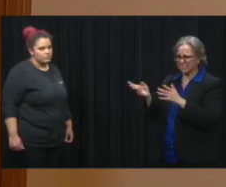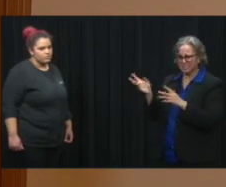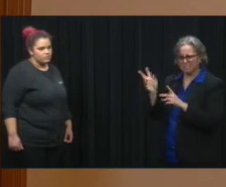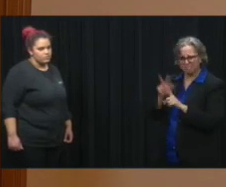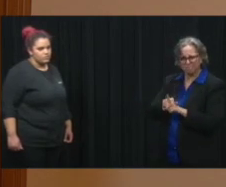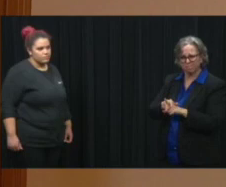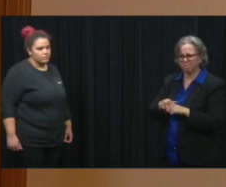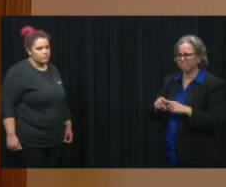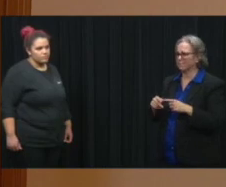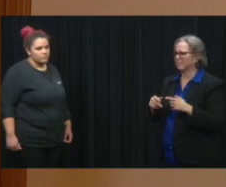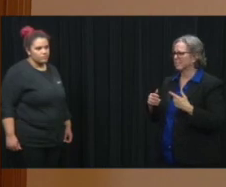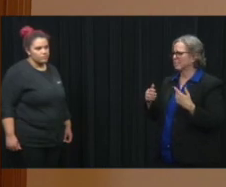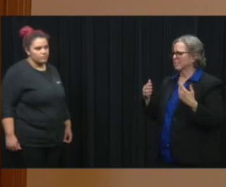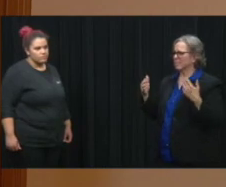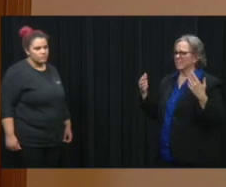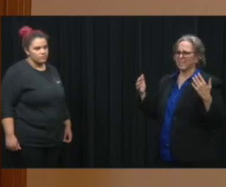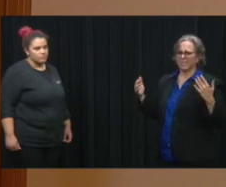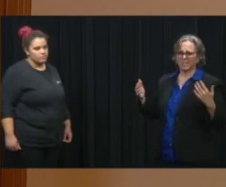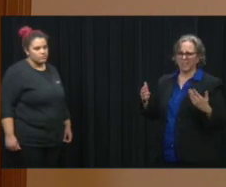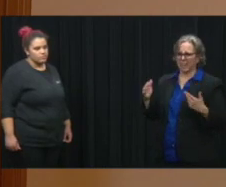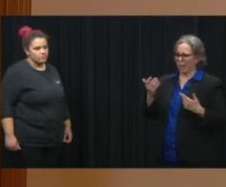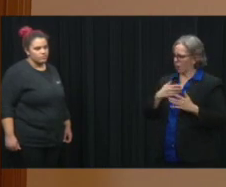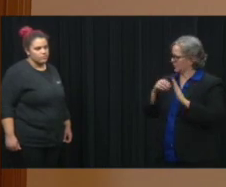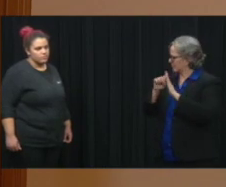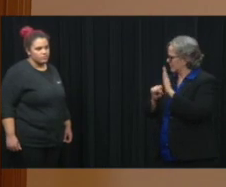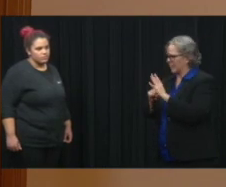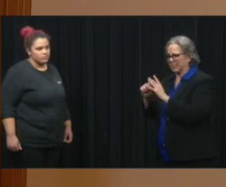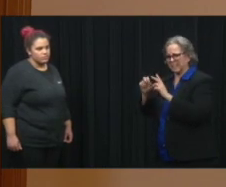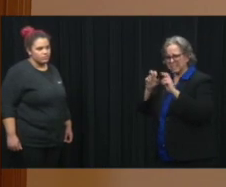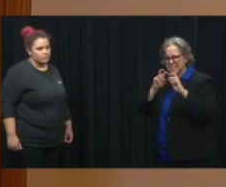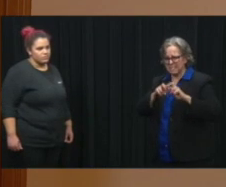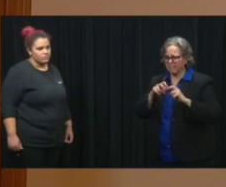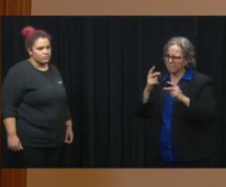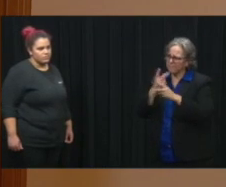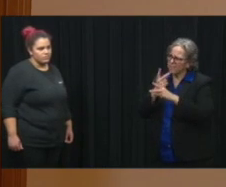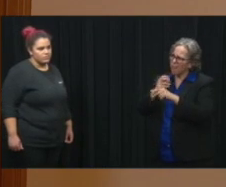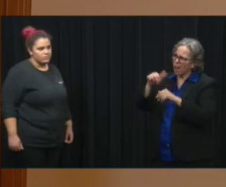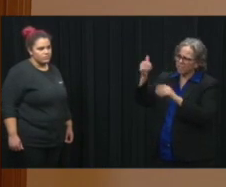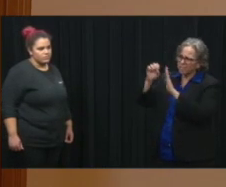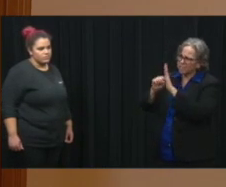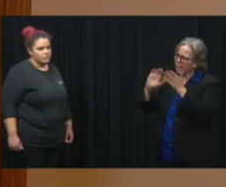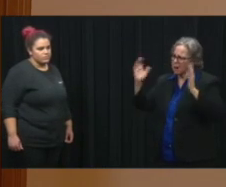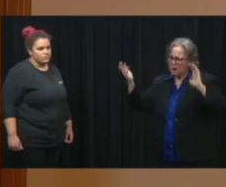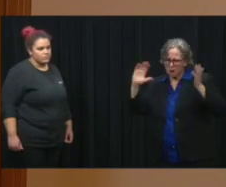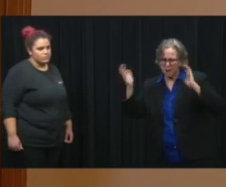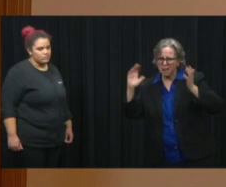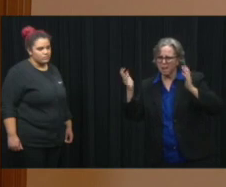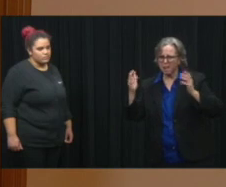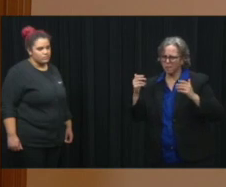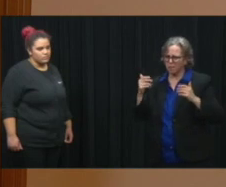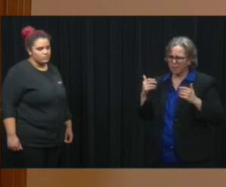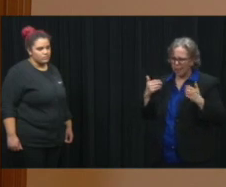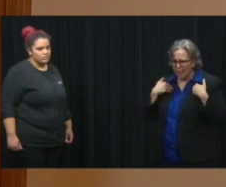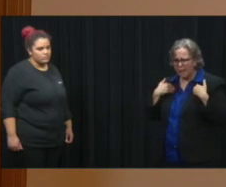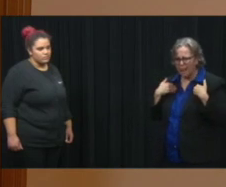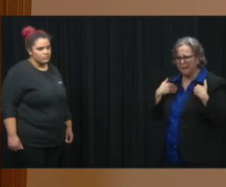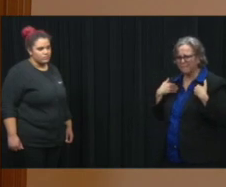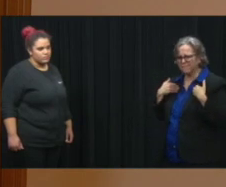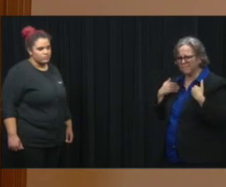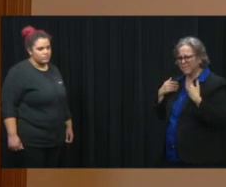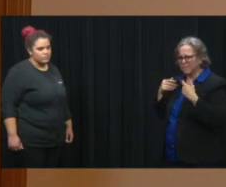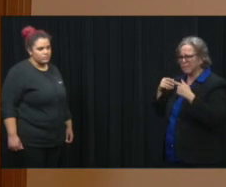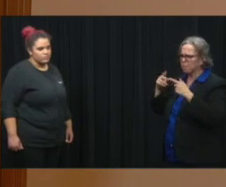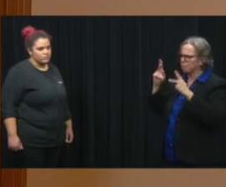all states, to help. We have ethicists and other people looking at those sorts of very